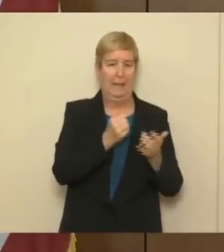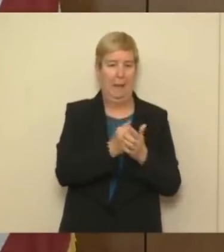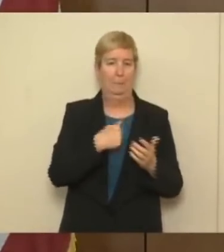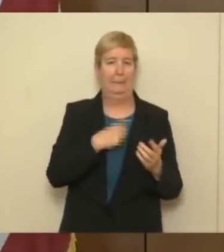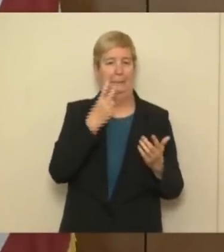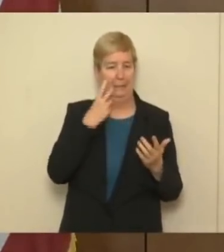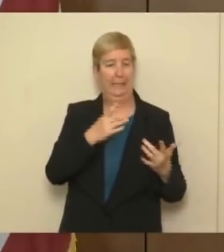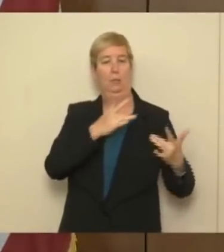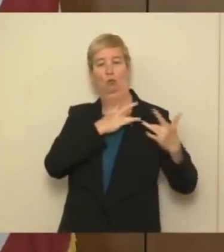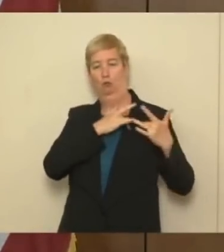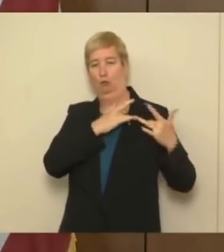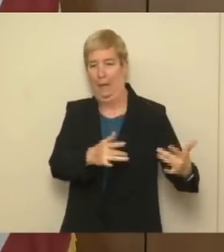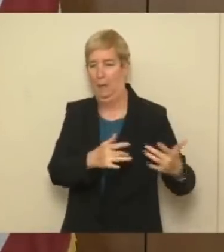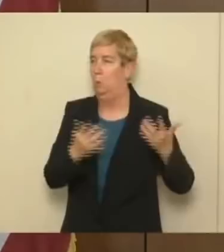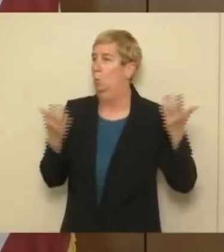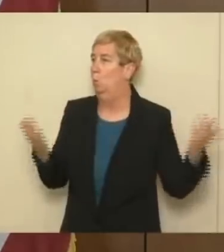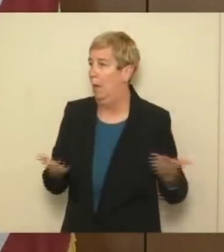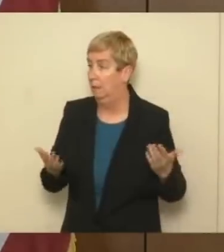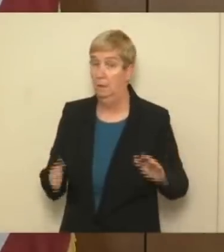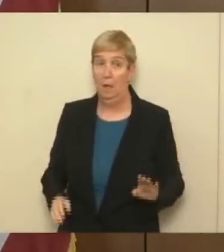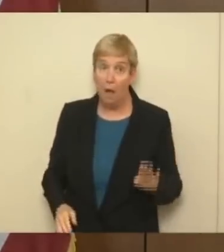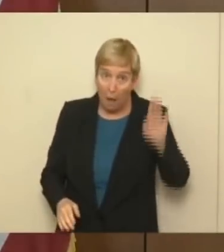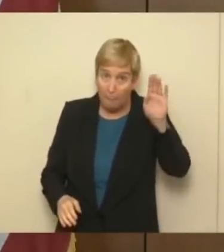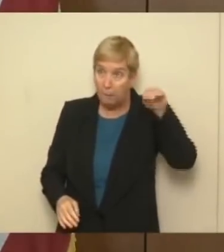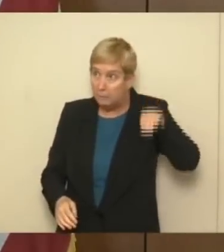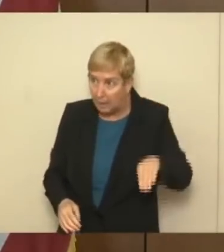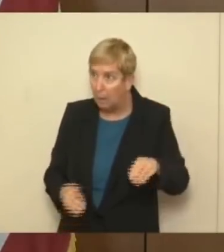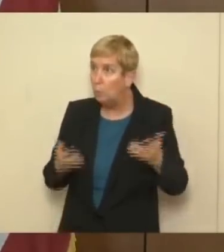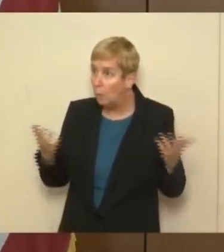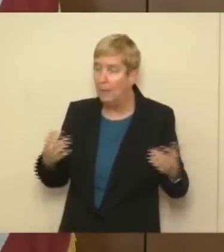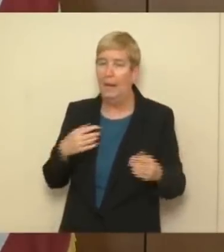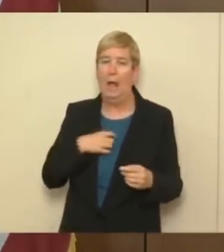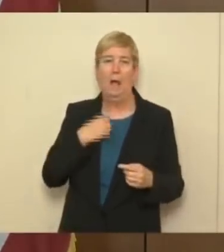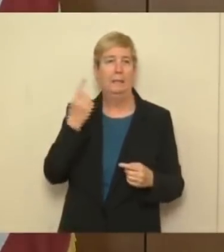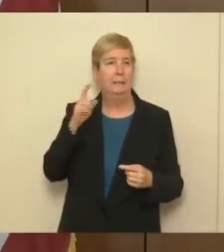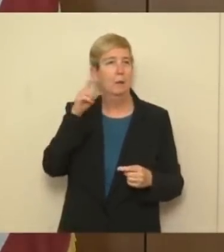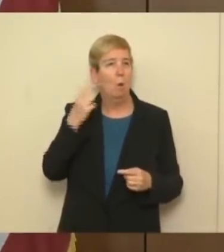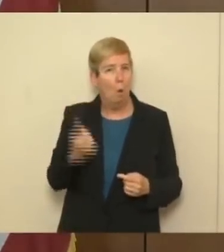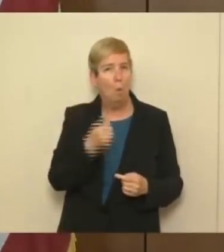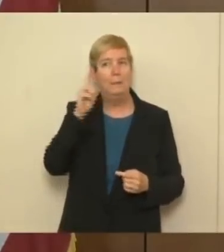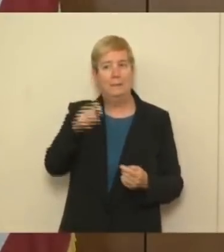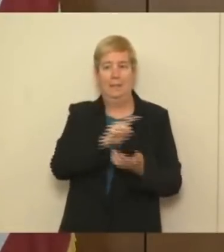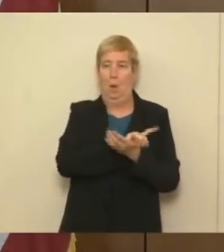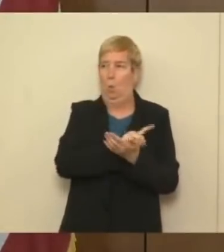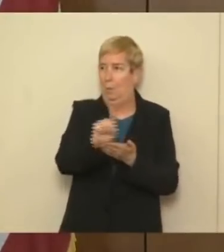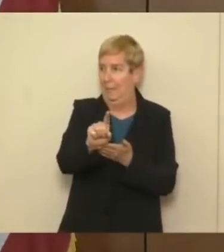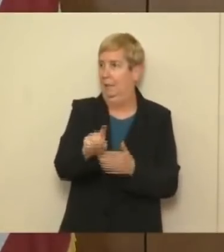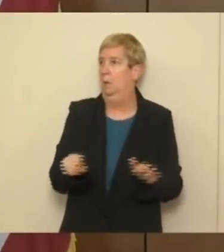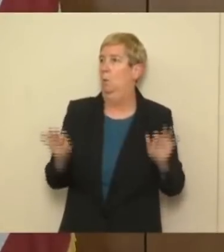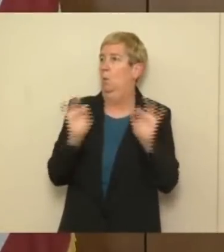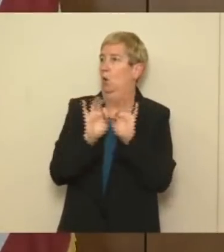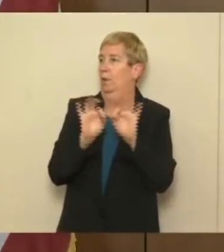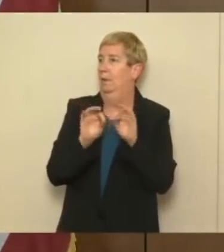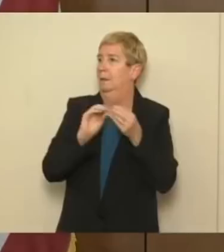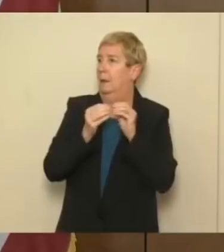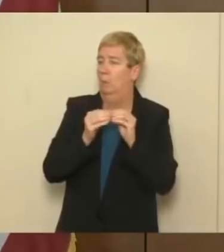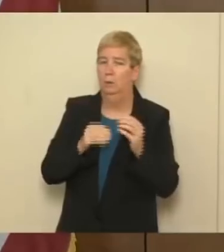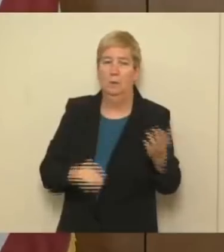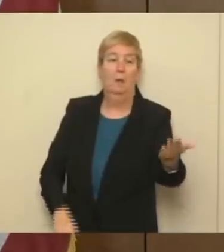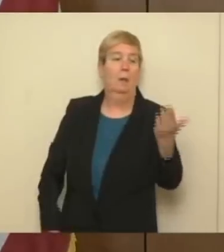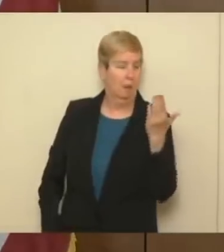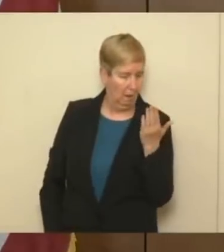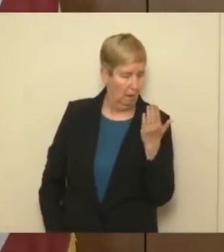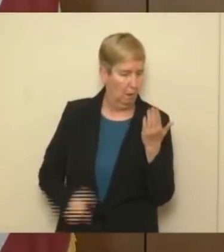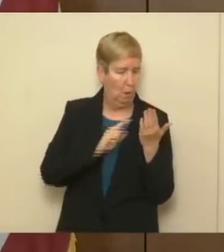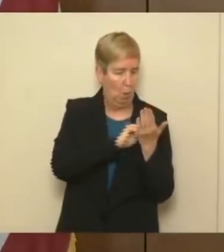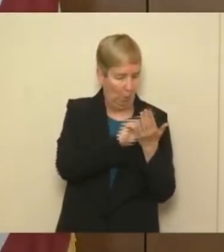line. And I need a week's worth of data, which is why we are pausing any announcements about phase 2